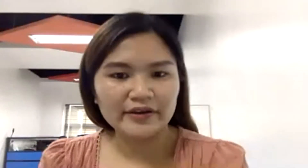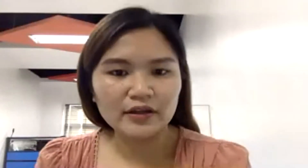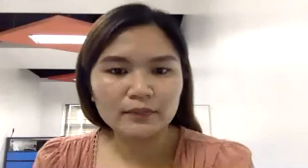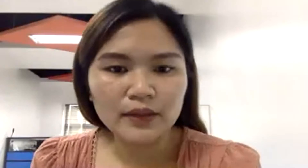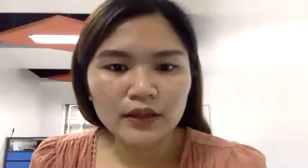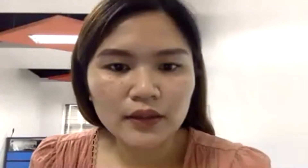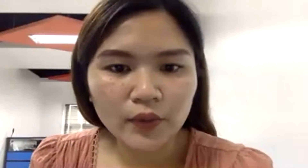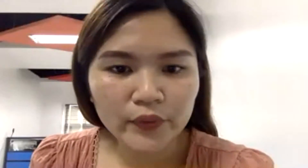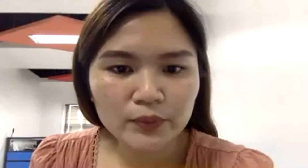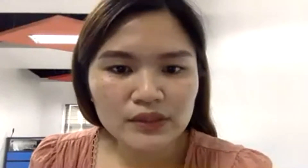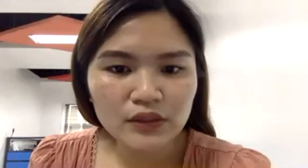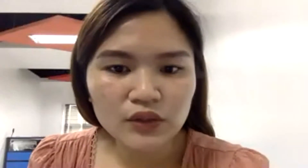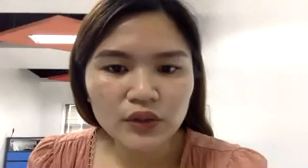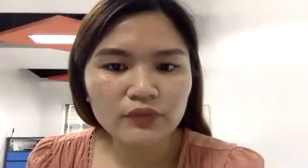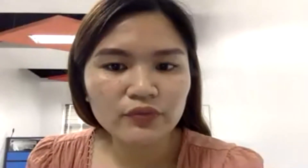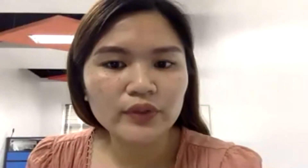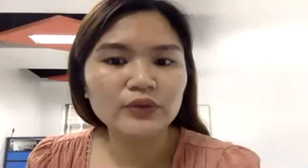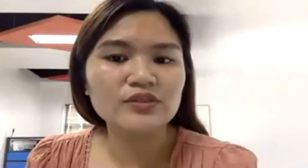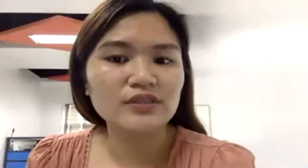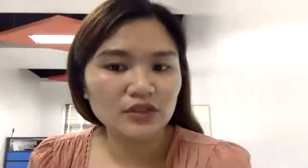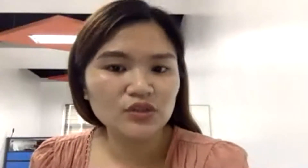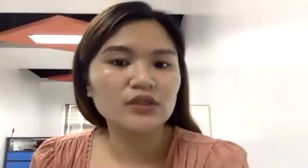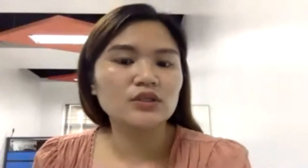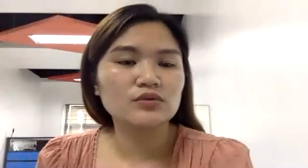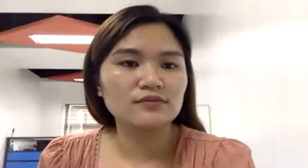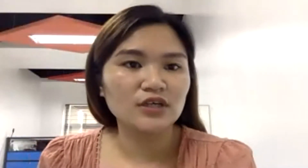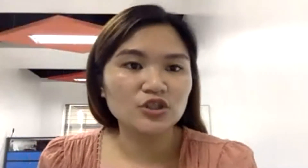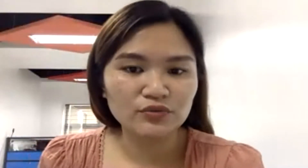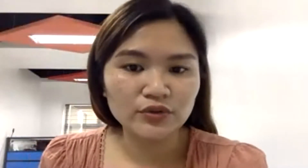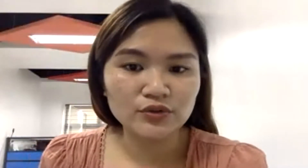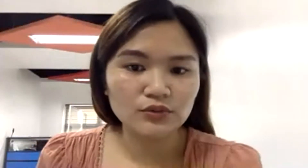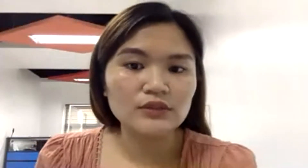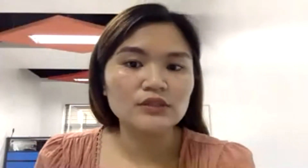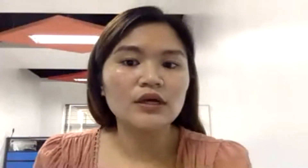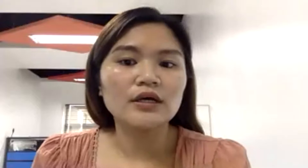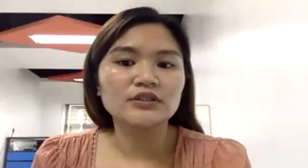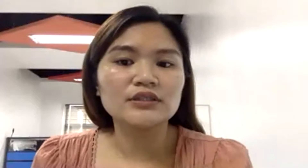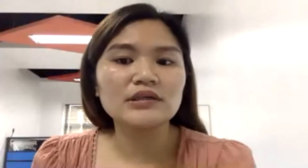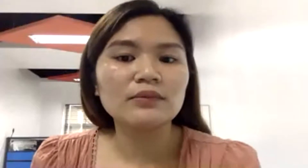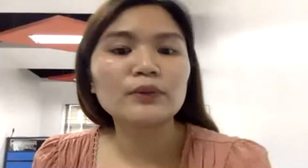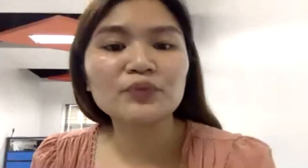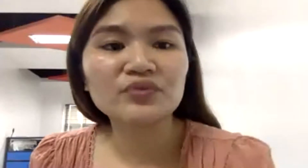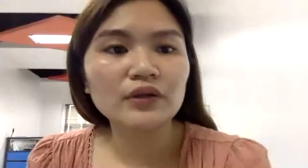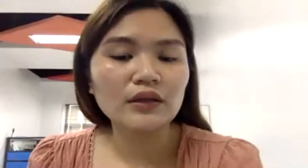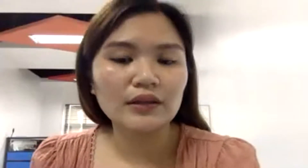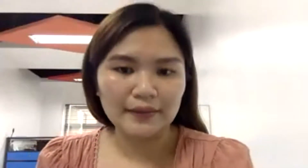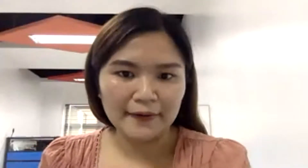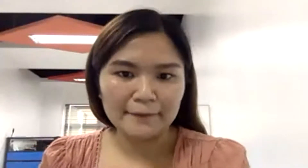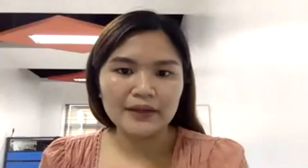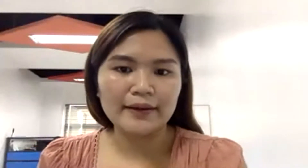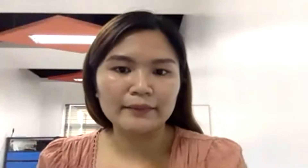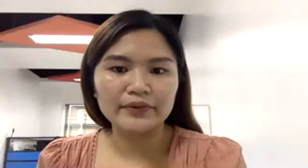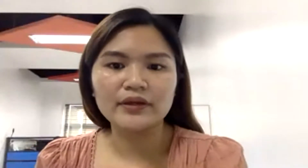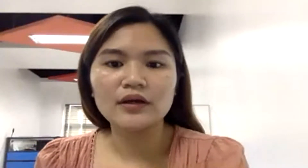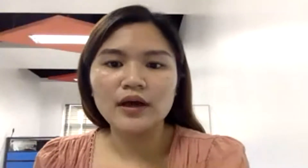share it, but according to Ms. Linder, if you want to schedule an exclusive session for your students, just email your preferred date and time